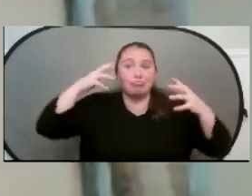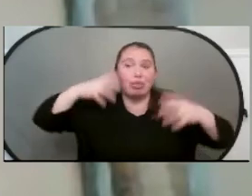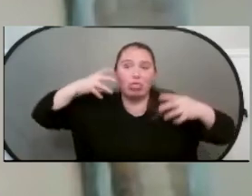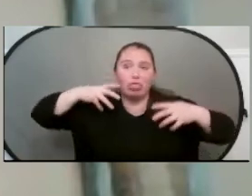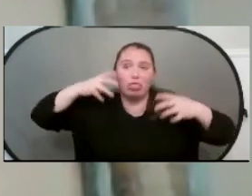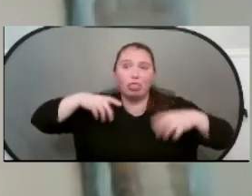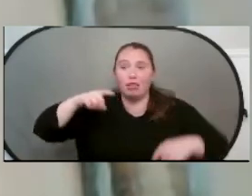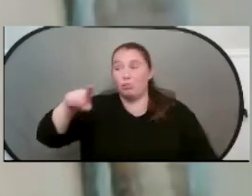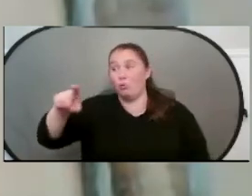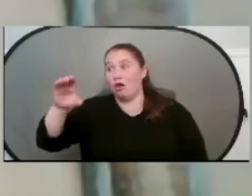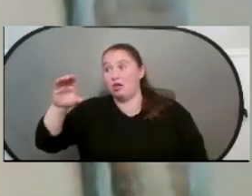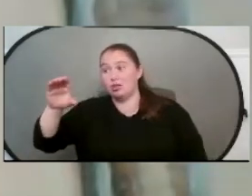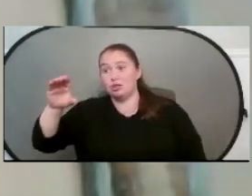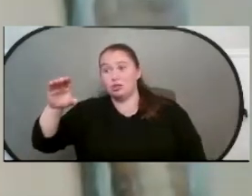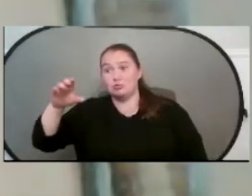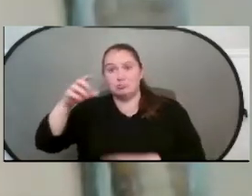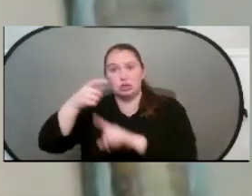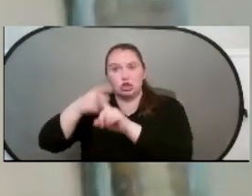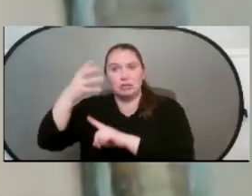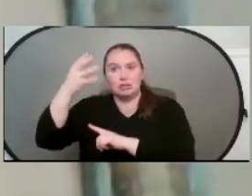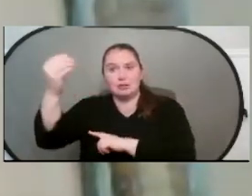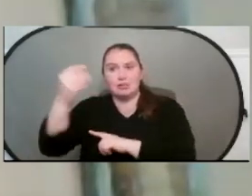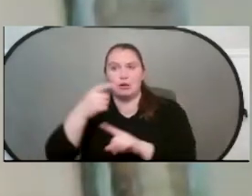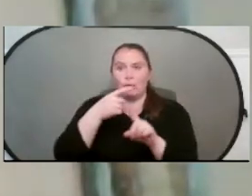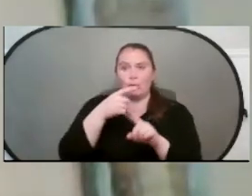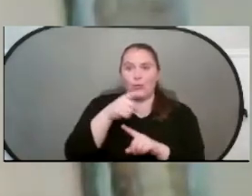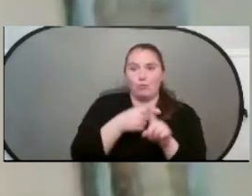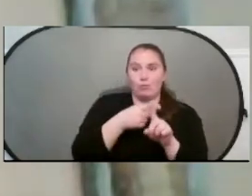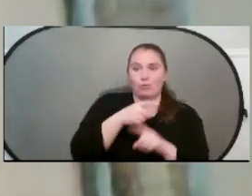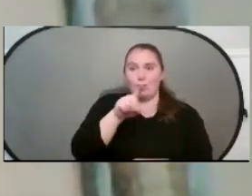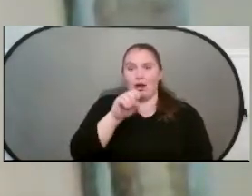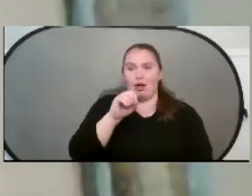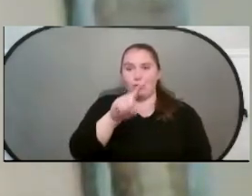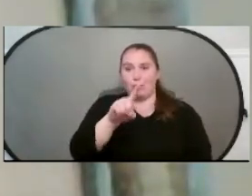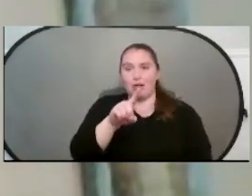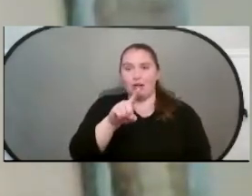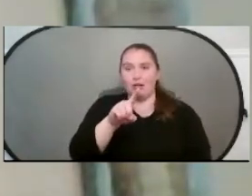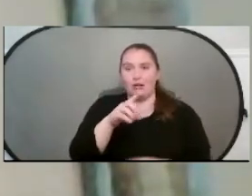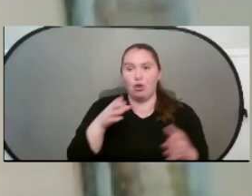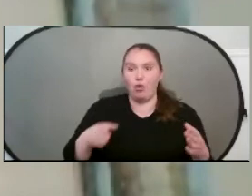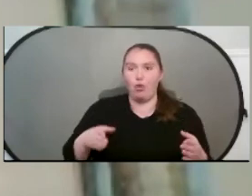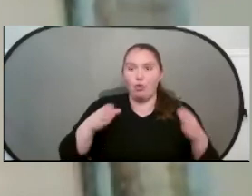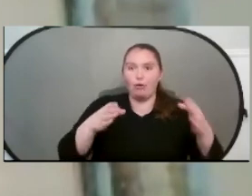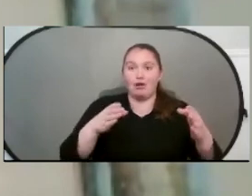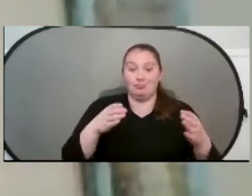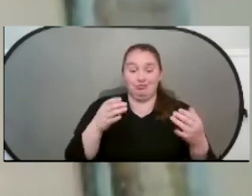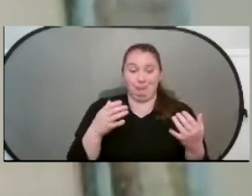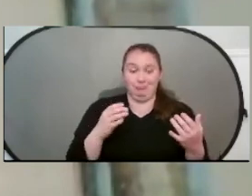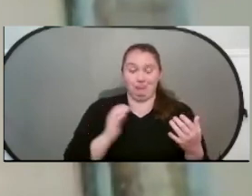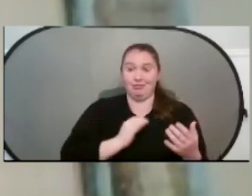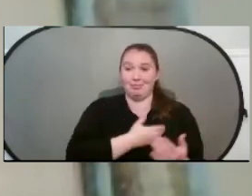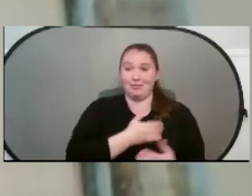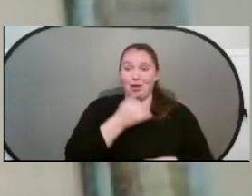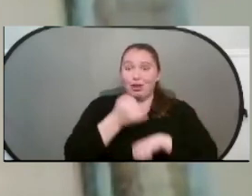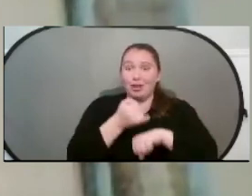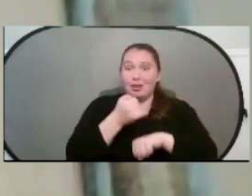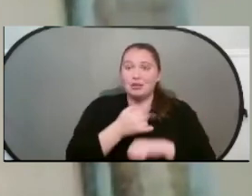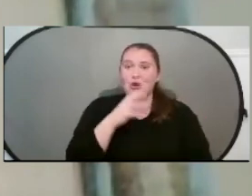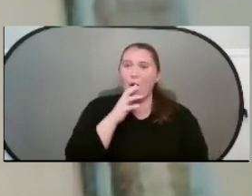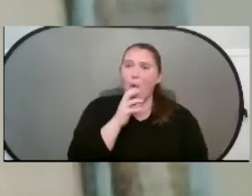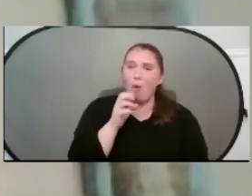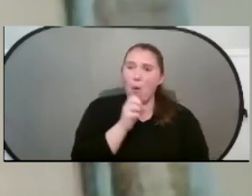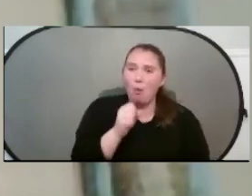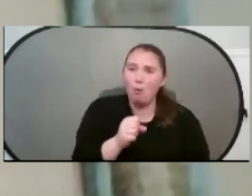outside. It's 101 in the hallways. It's a pretty old campus. We have one